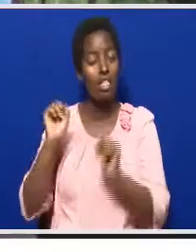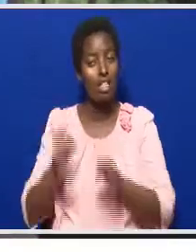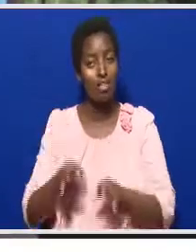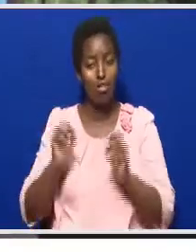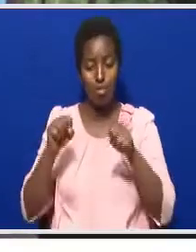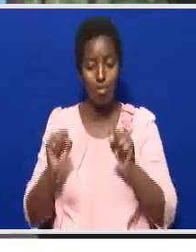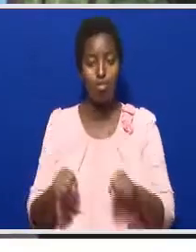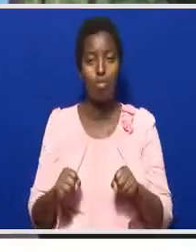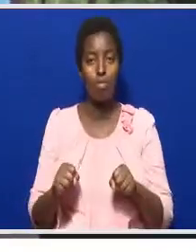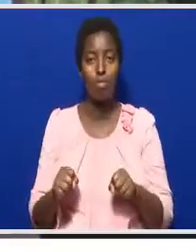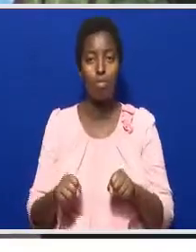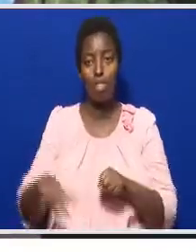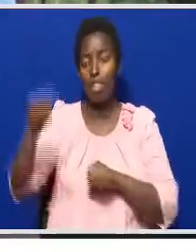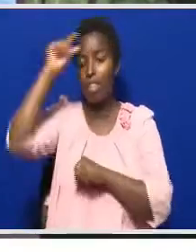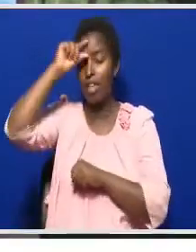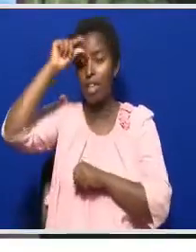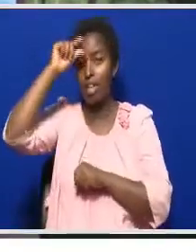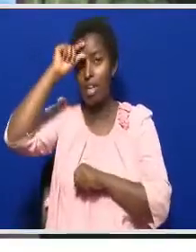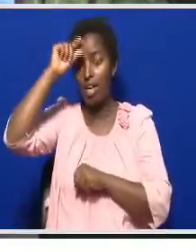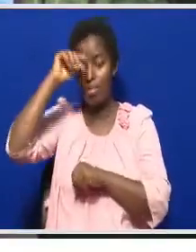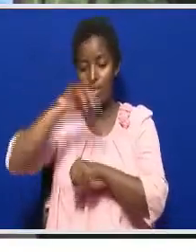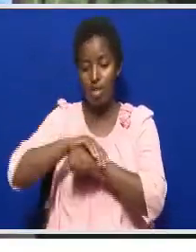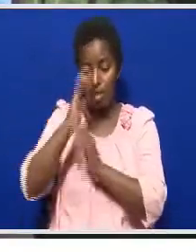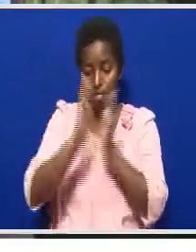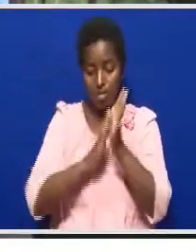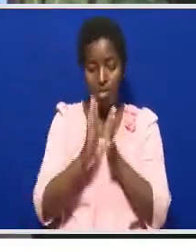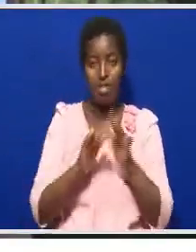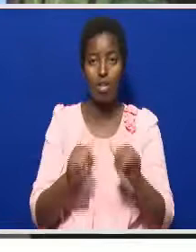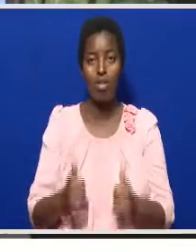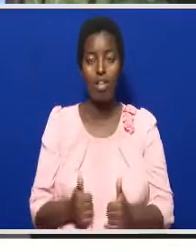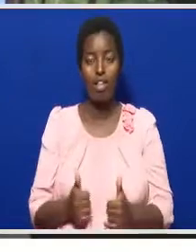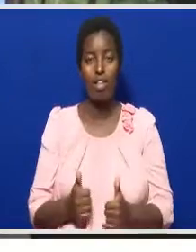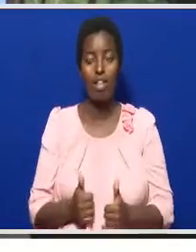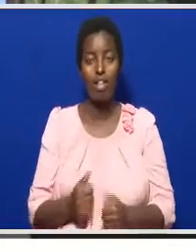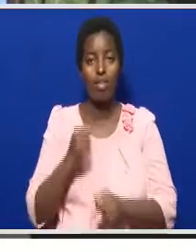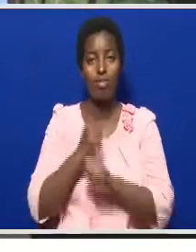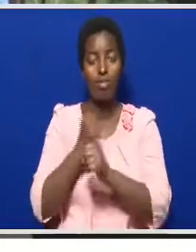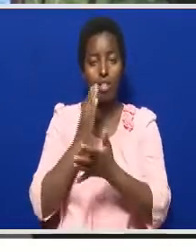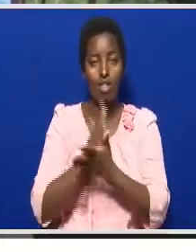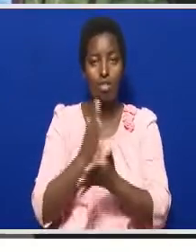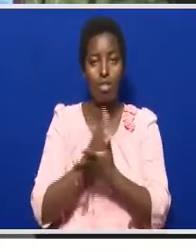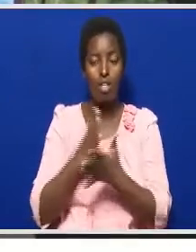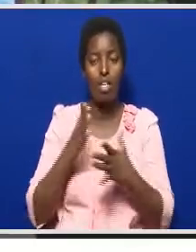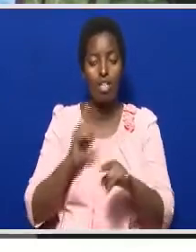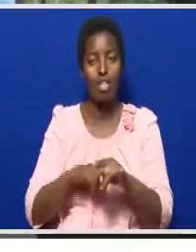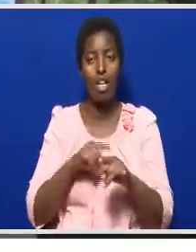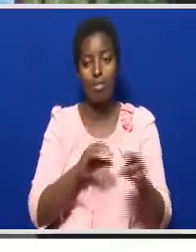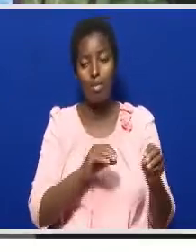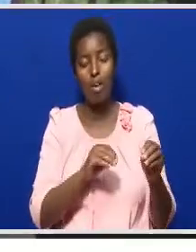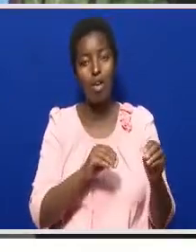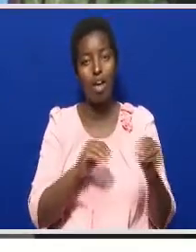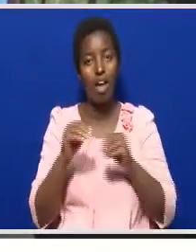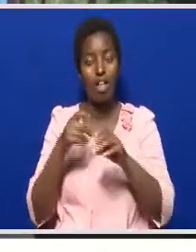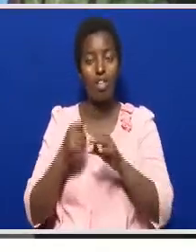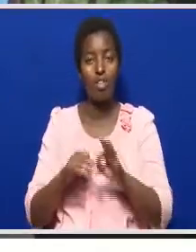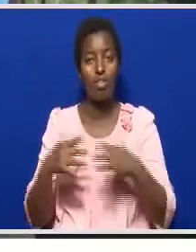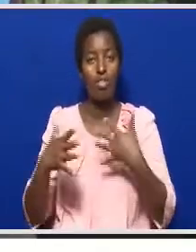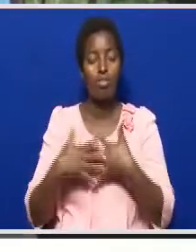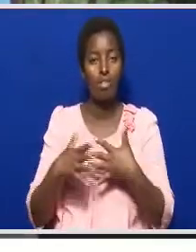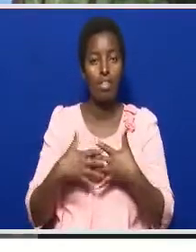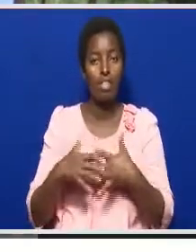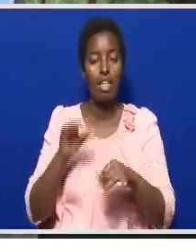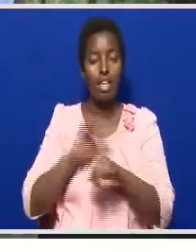ingewezekana serikali iweke mikakati mizuri ya kuhakikisha mtu anapotoka gerezani anapata safe